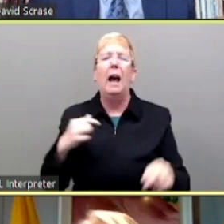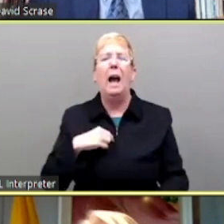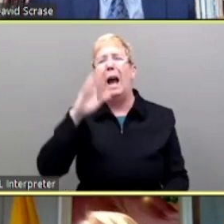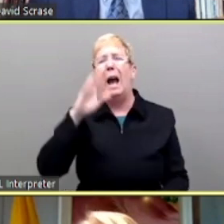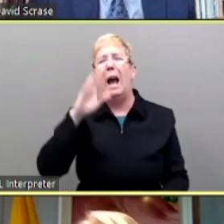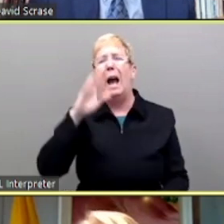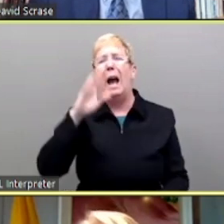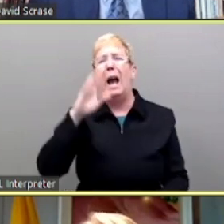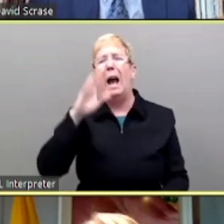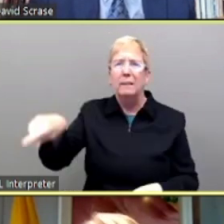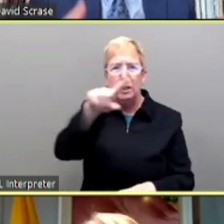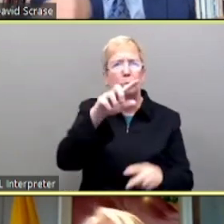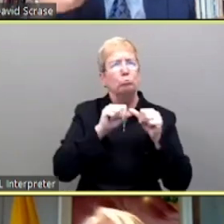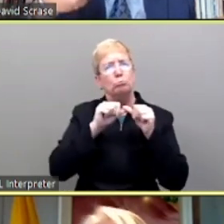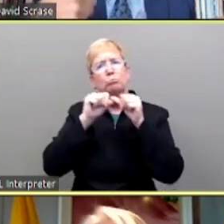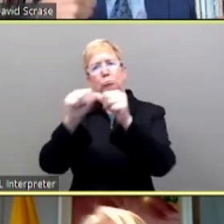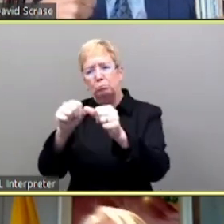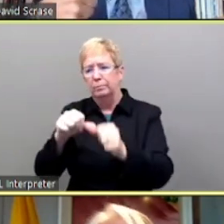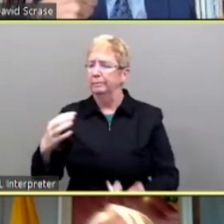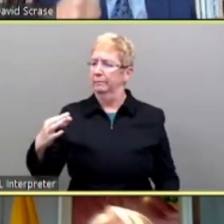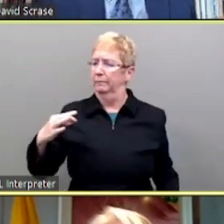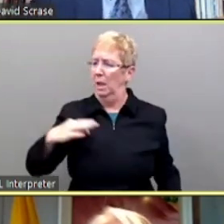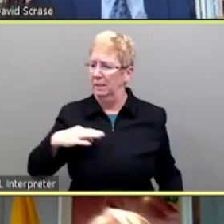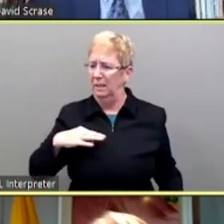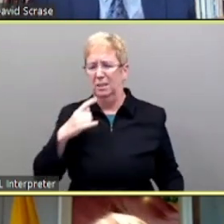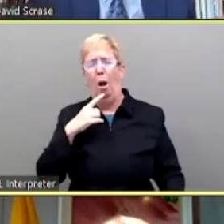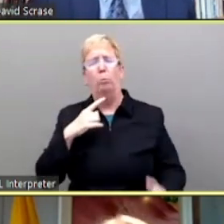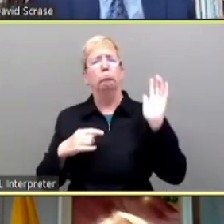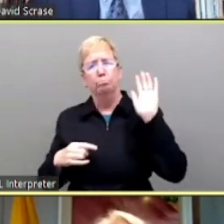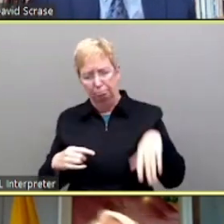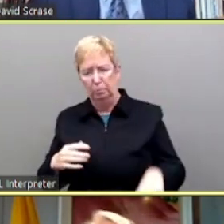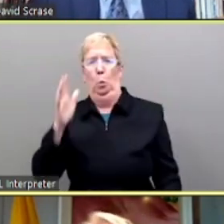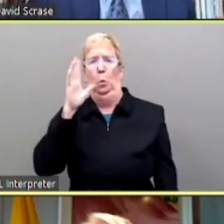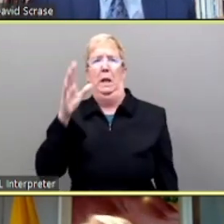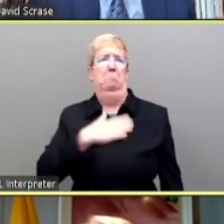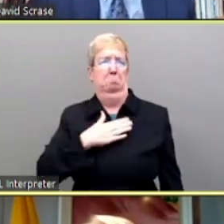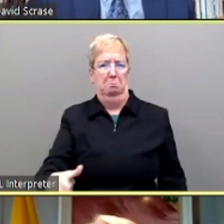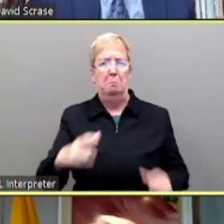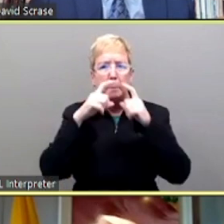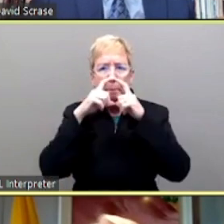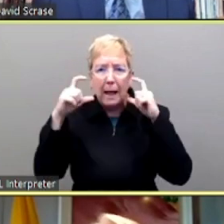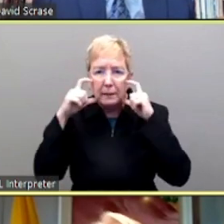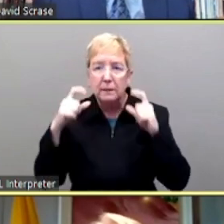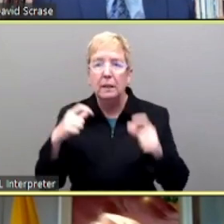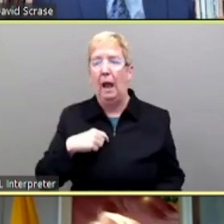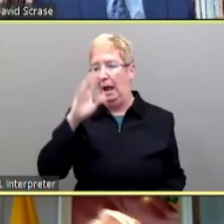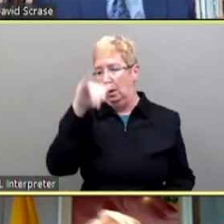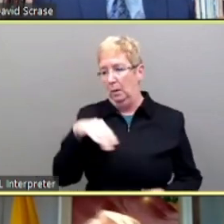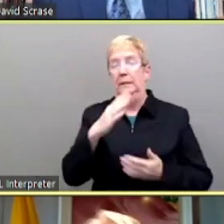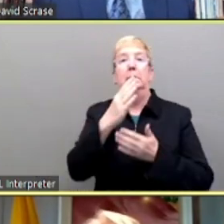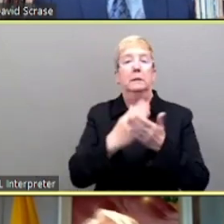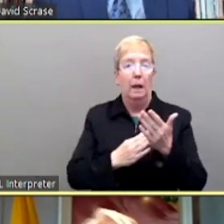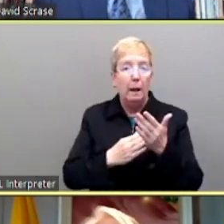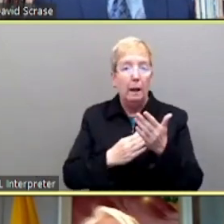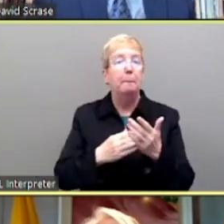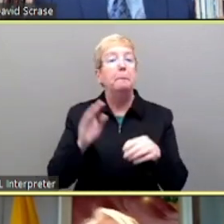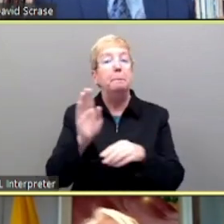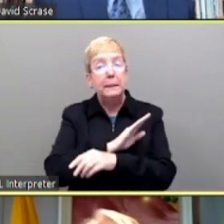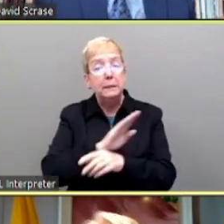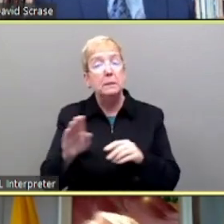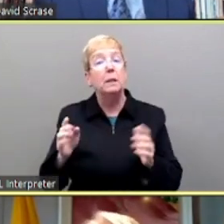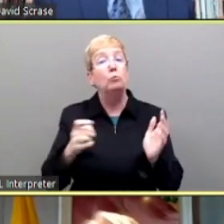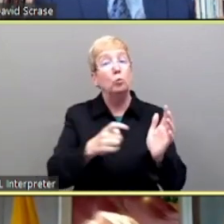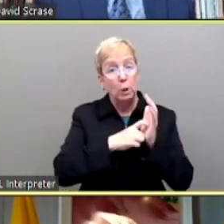wearing masks, have voluntarily worn masks indoors. And I know businesses have required masks without